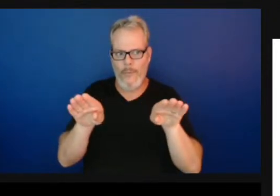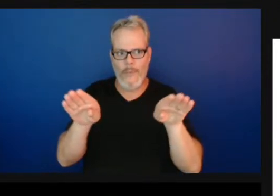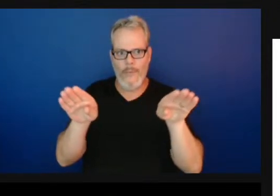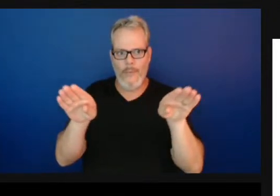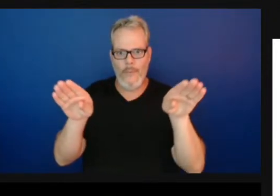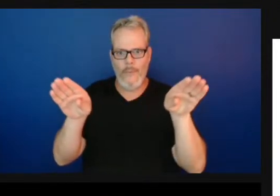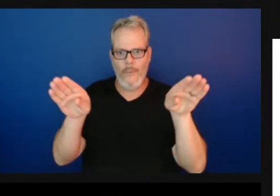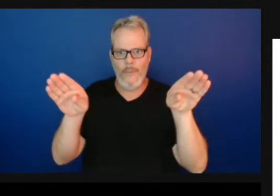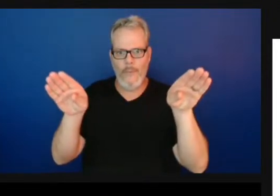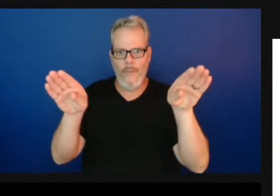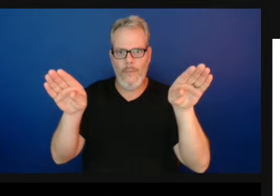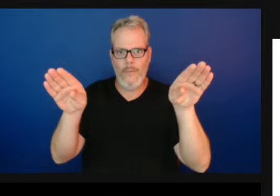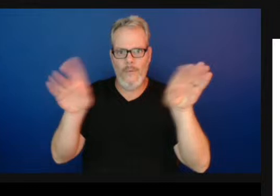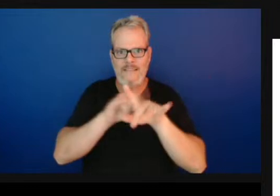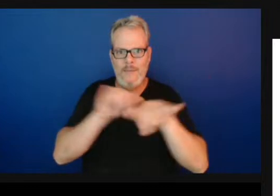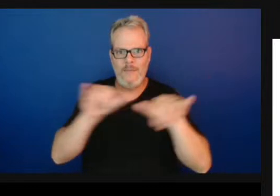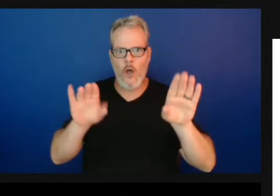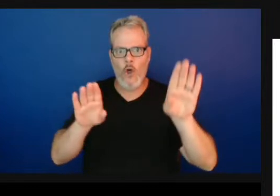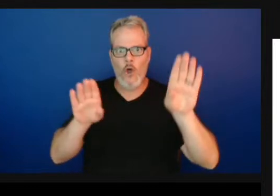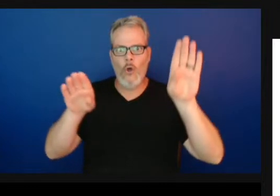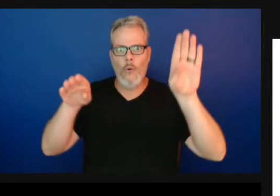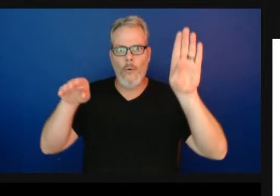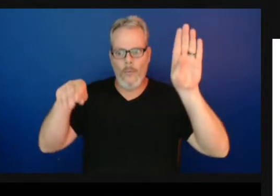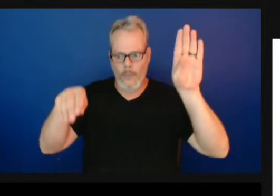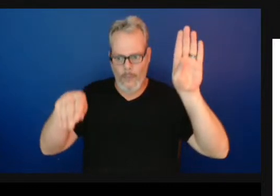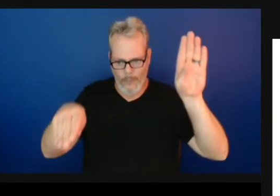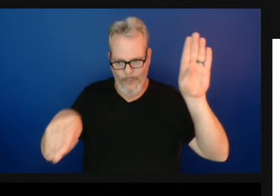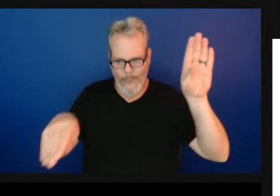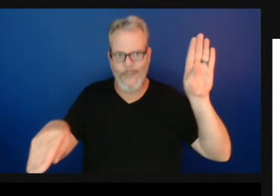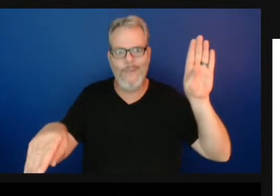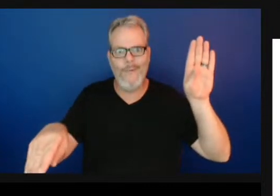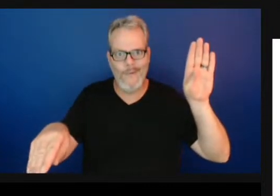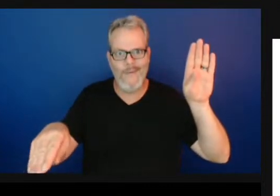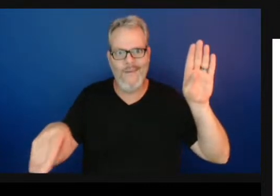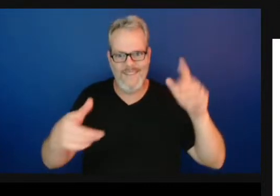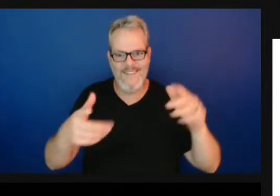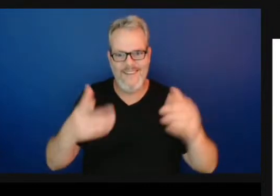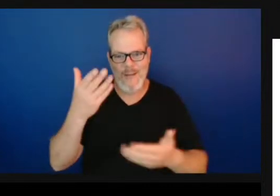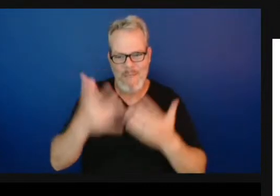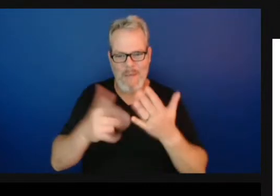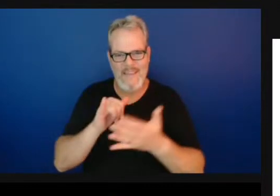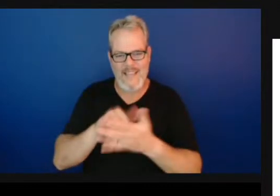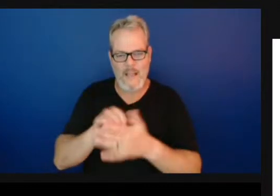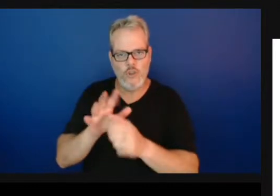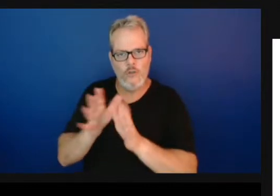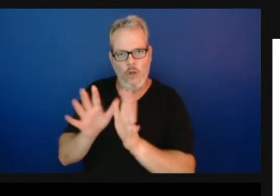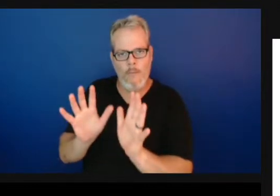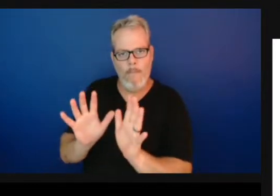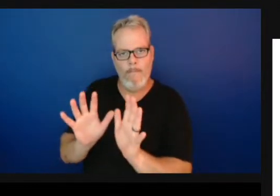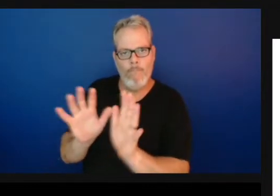down rift towards Maunaulu and Makapui both. So it may well be that this is what pushed Puhimau to the north,